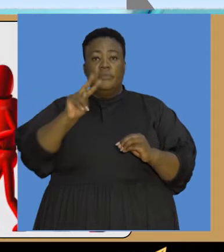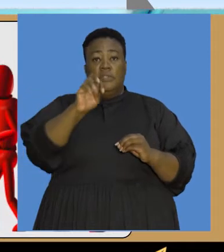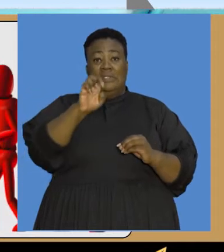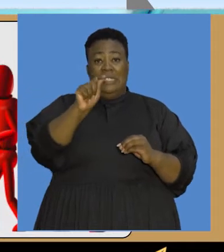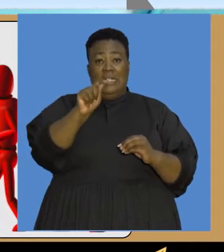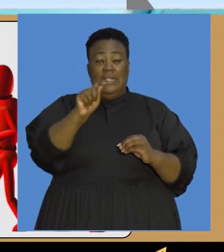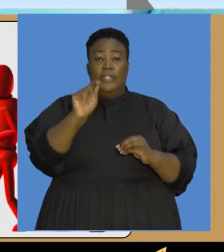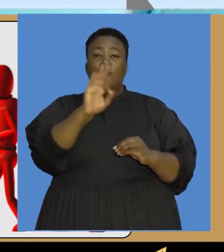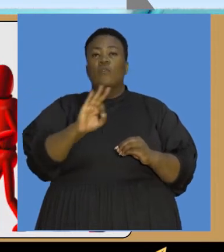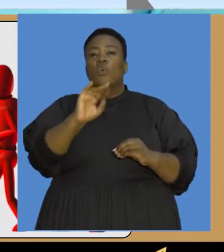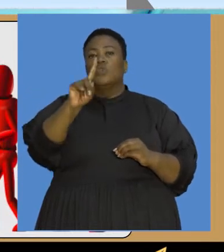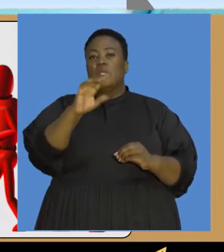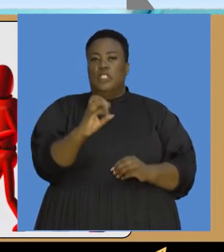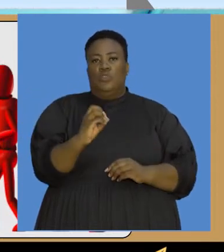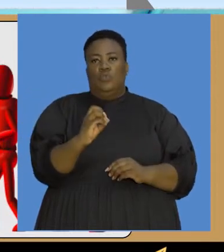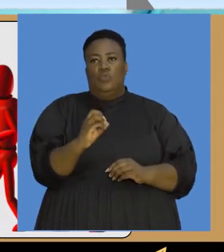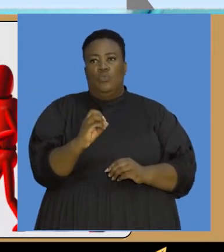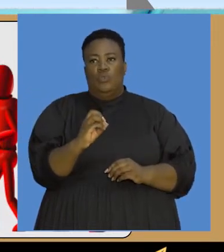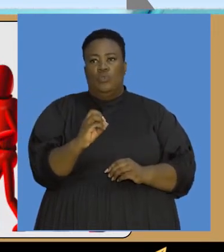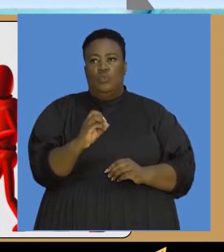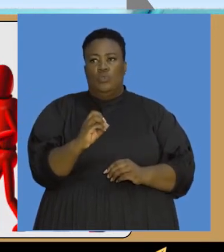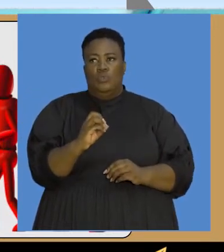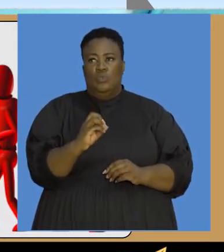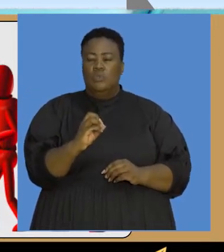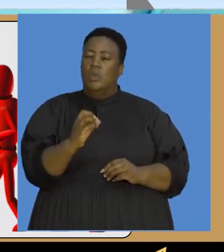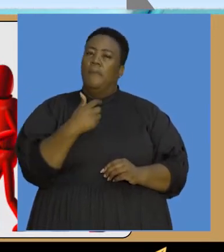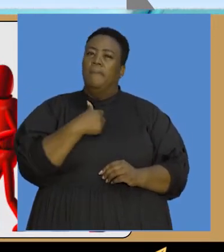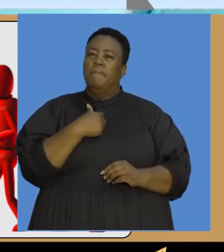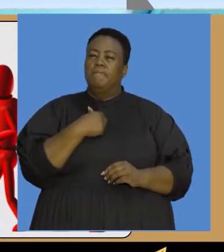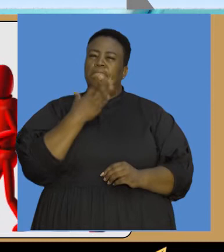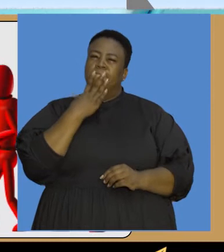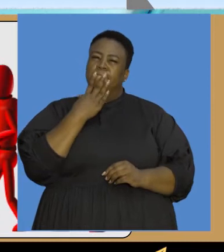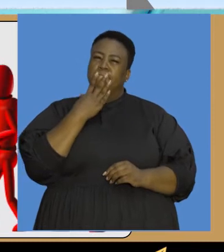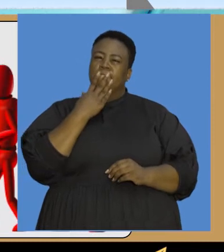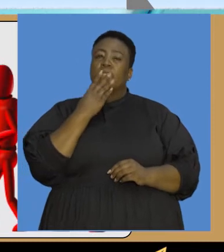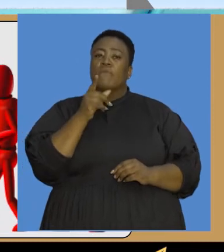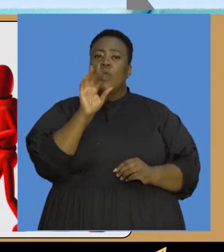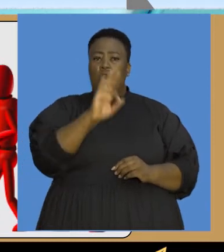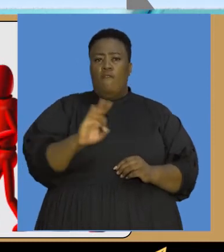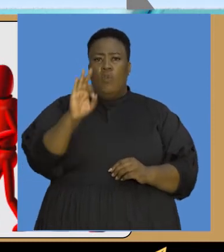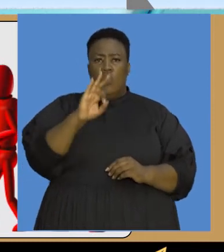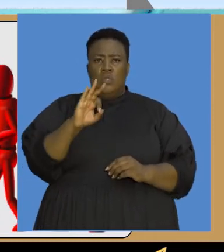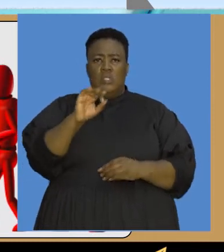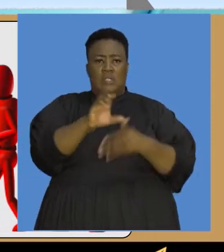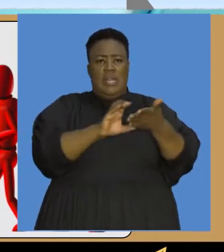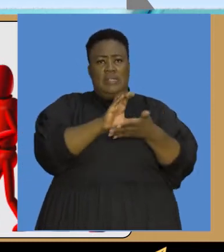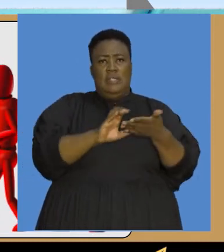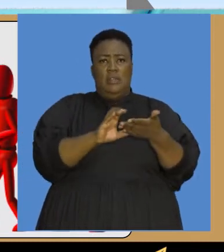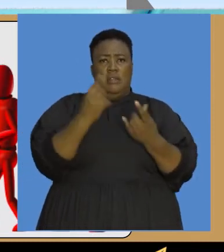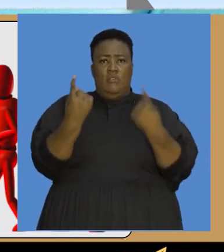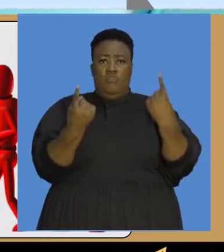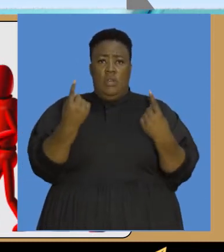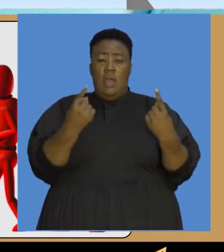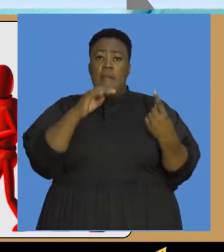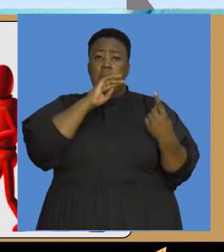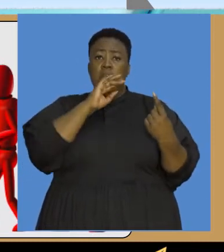is 0. Our gut instinct here is, while the forces cancel out, the object's going to